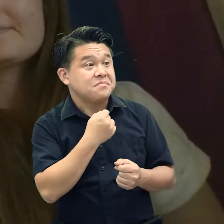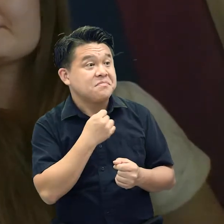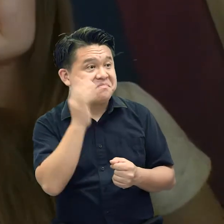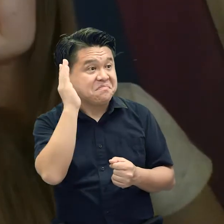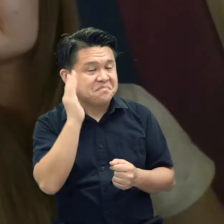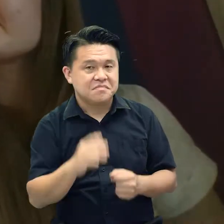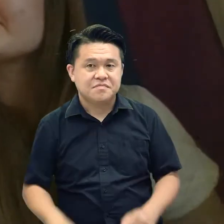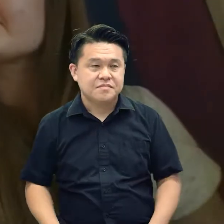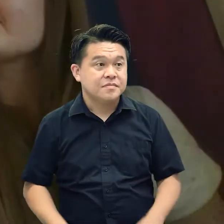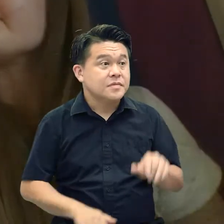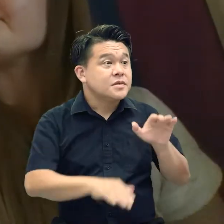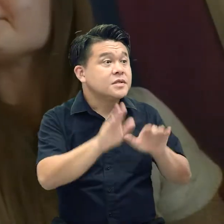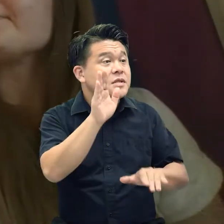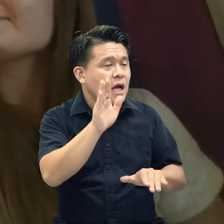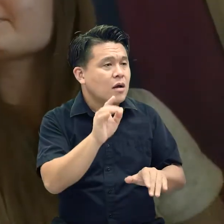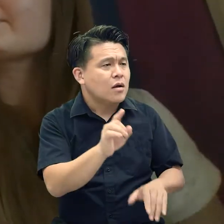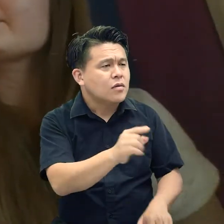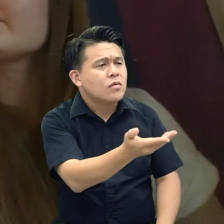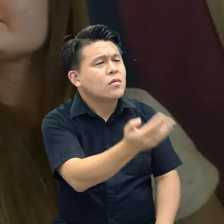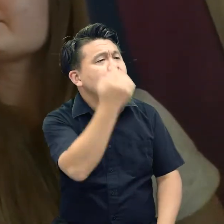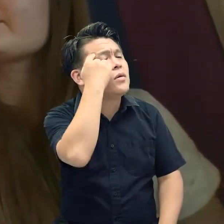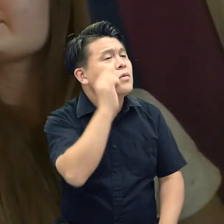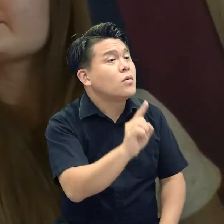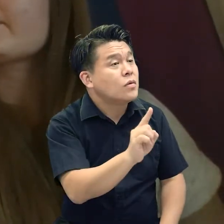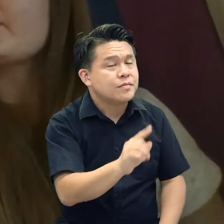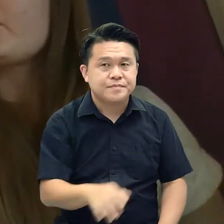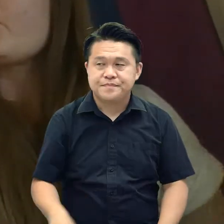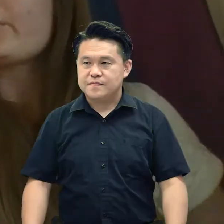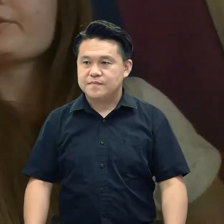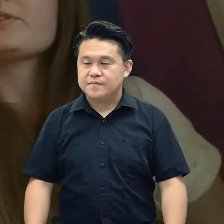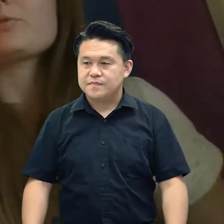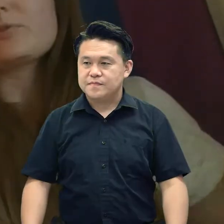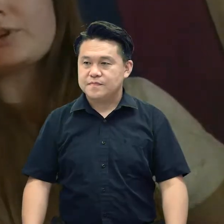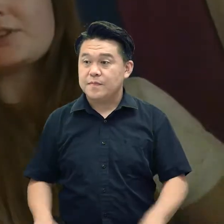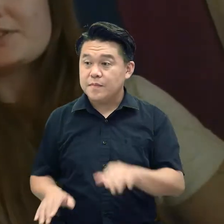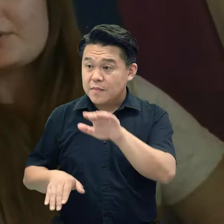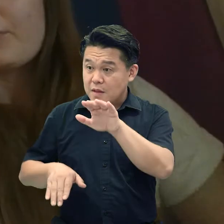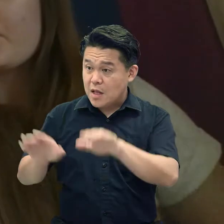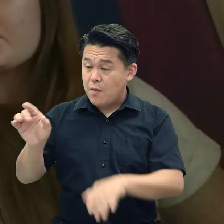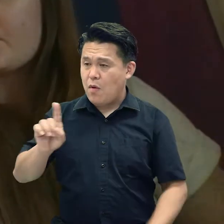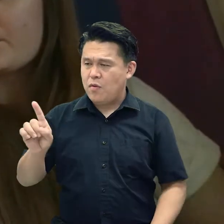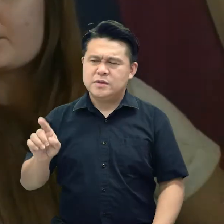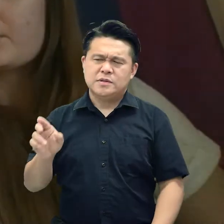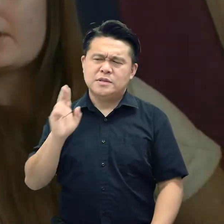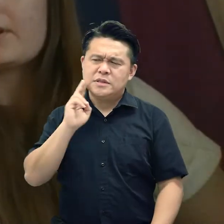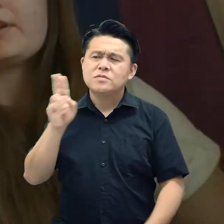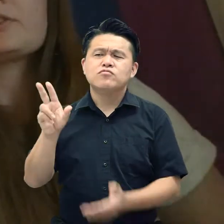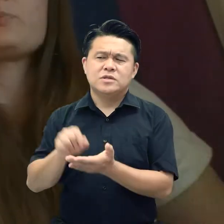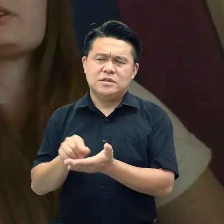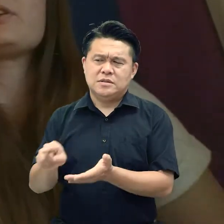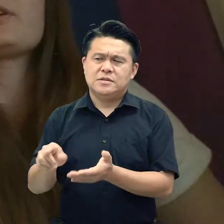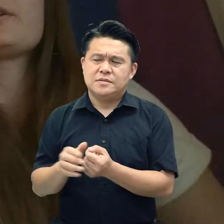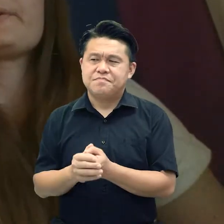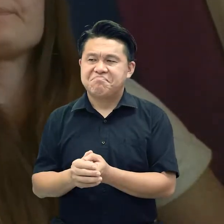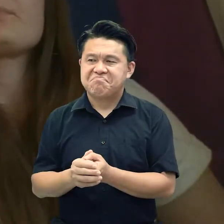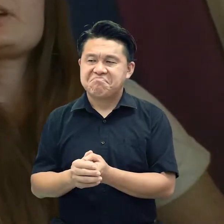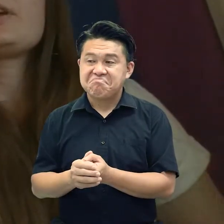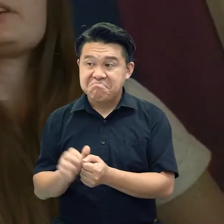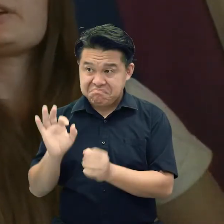discrimination means to us. So what do you think about discrimination? Well, I think discrimination is something very serious. It has